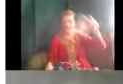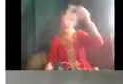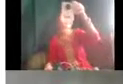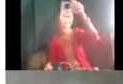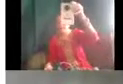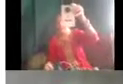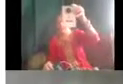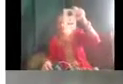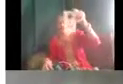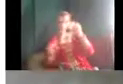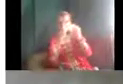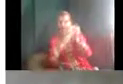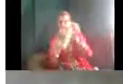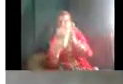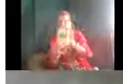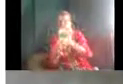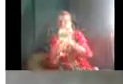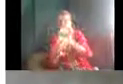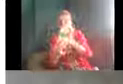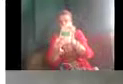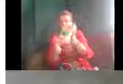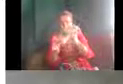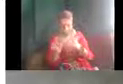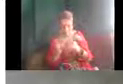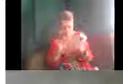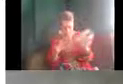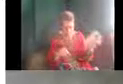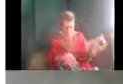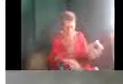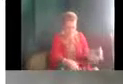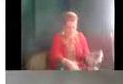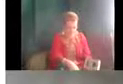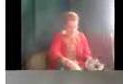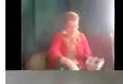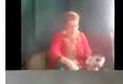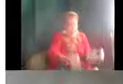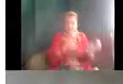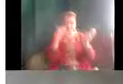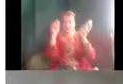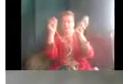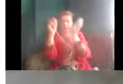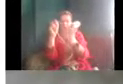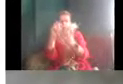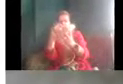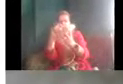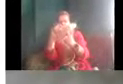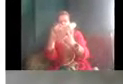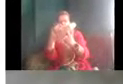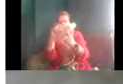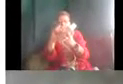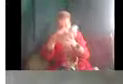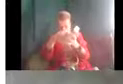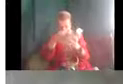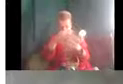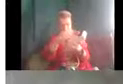this is the alarm it's run off of a nine volt battery in the back here and you plug the